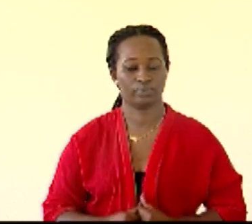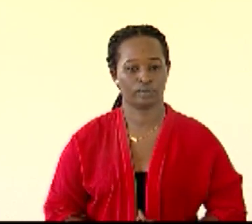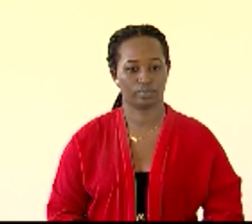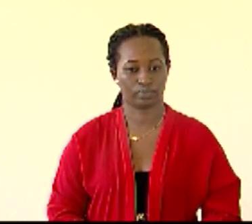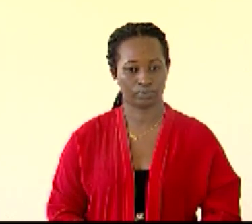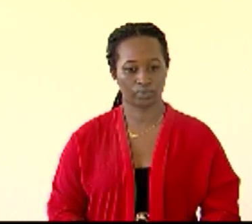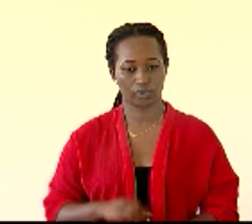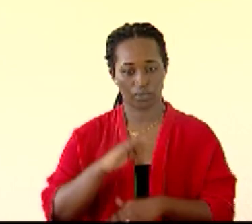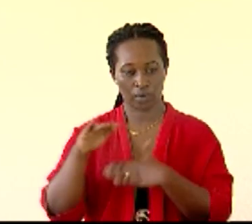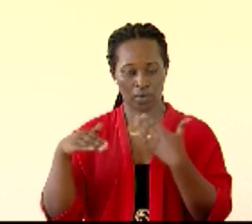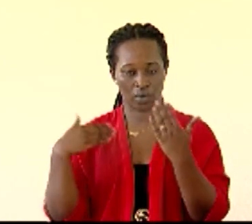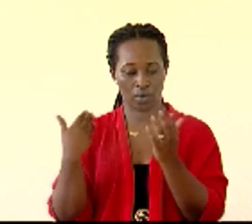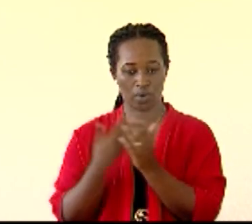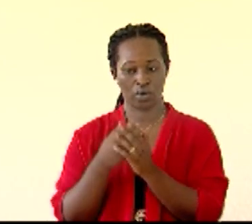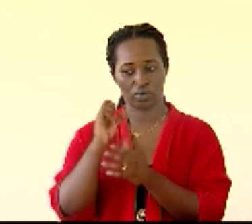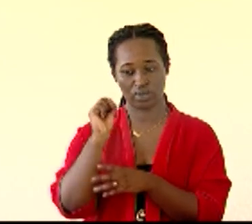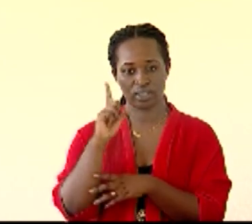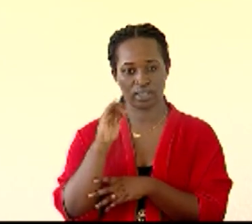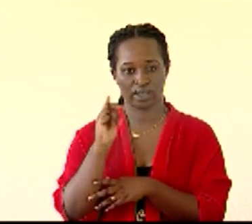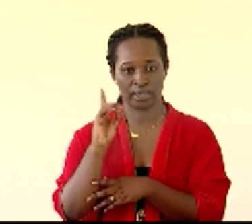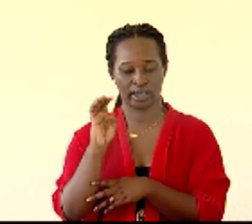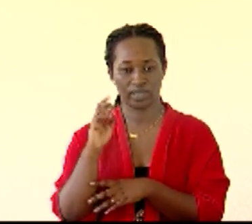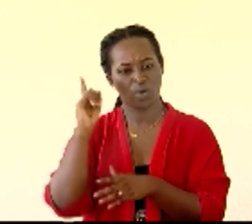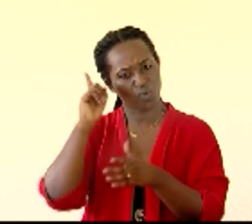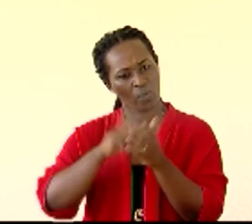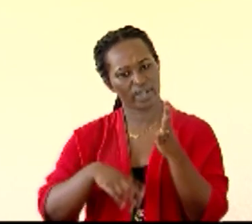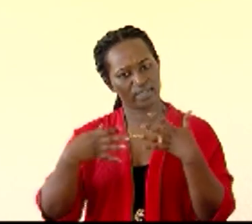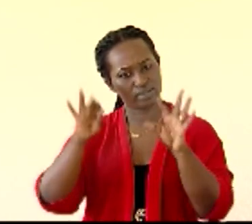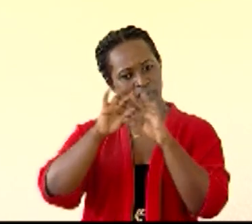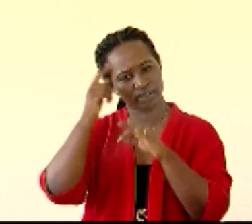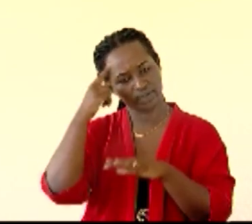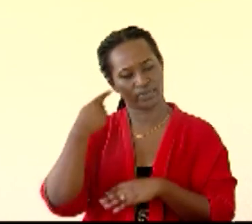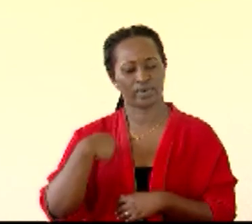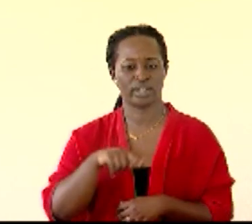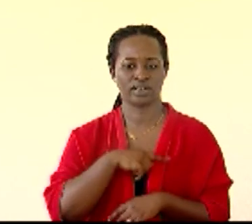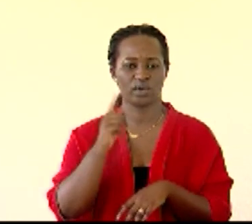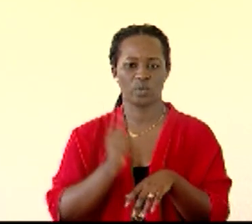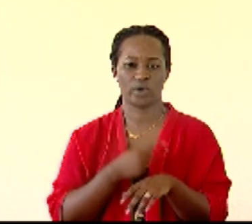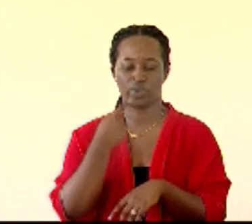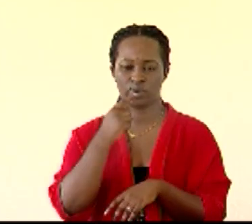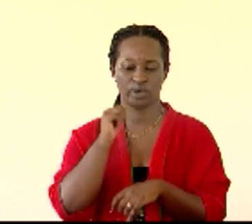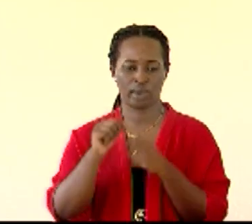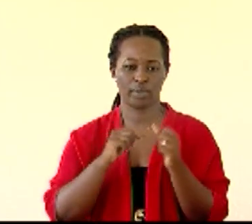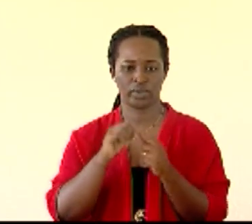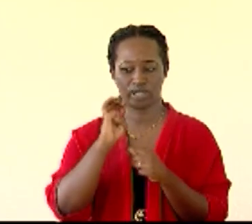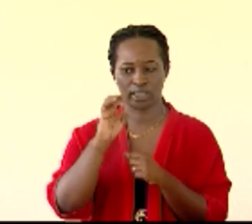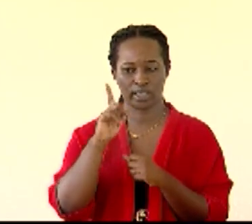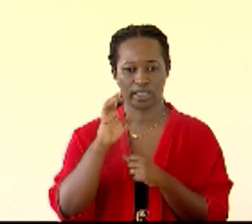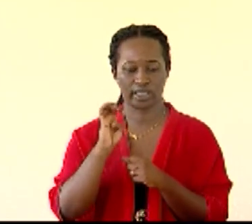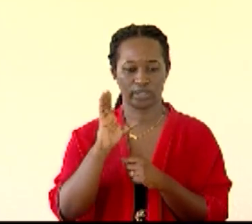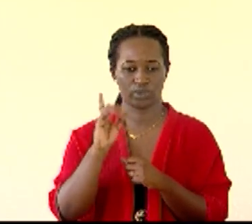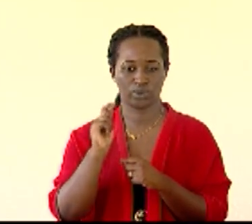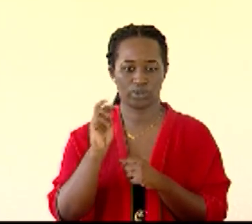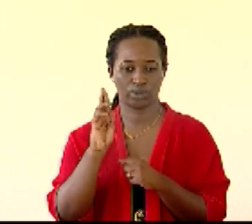Of all the solar energy that is released, what is important for us? When we talk of the electromagnetic spectrum,